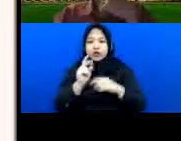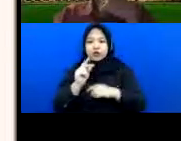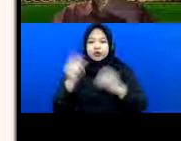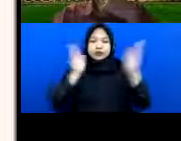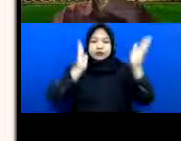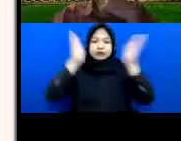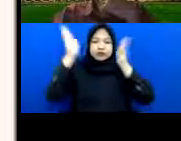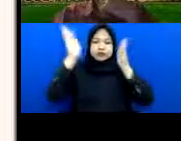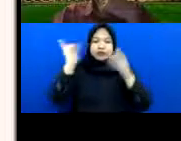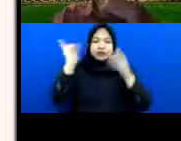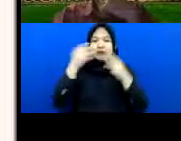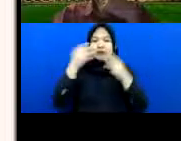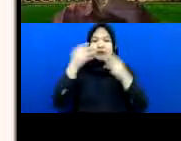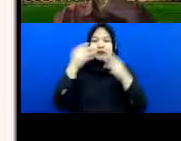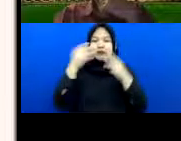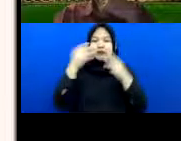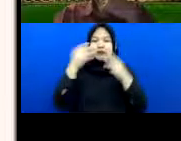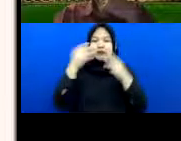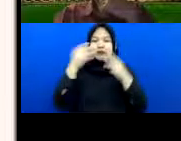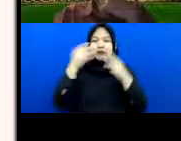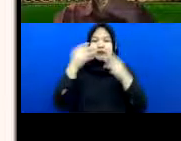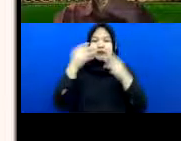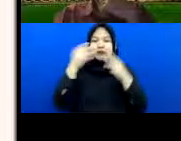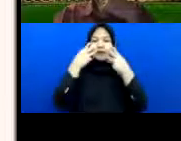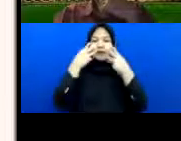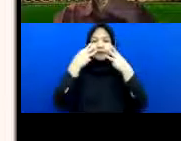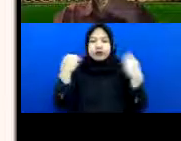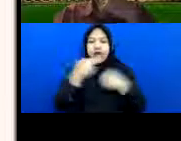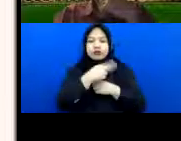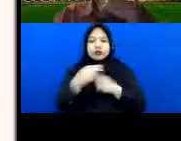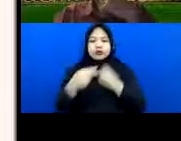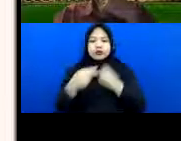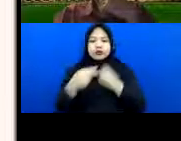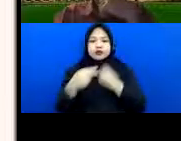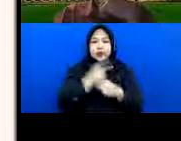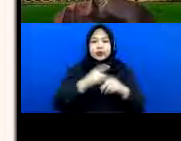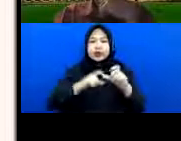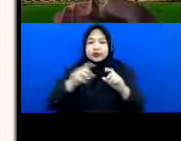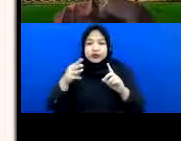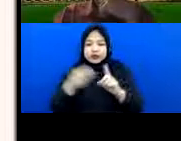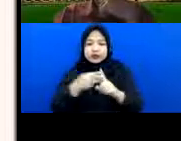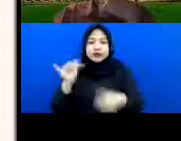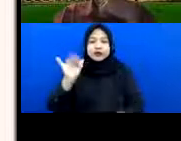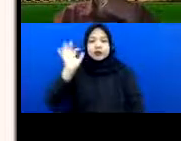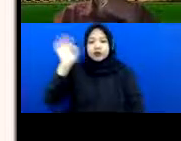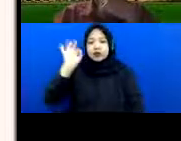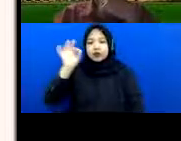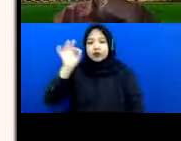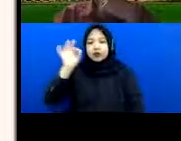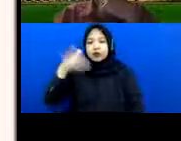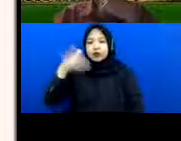of 20 participants consists of special education with disabilities will